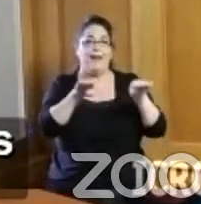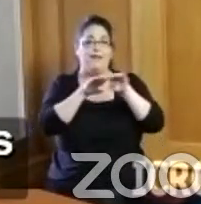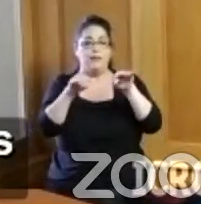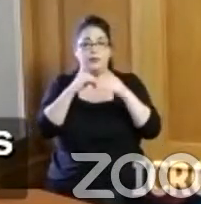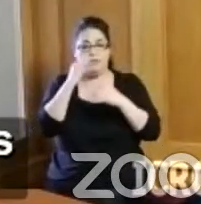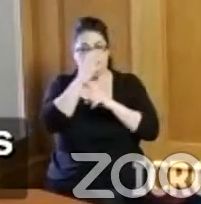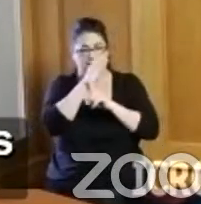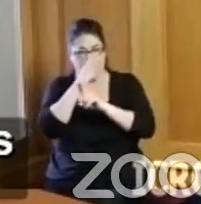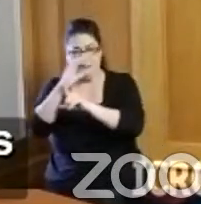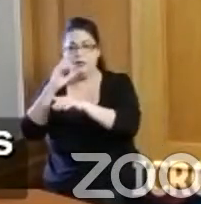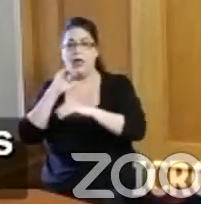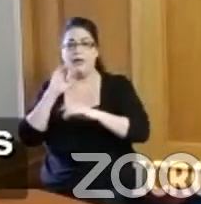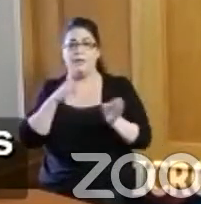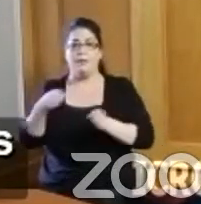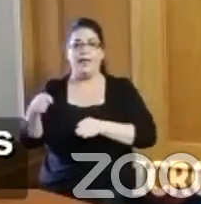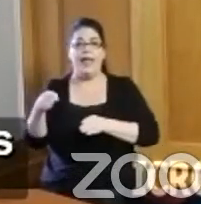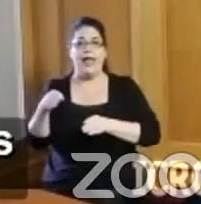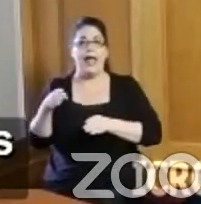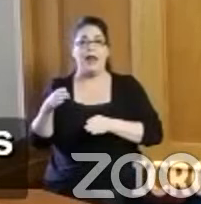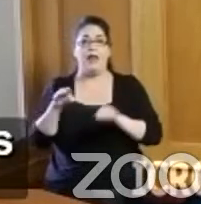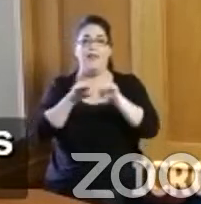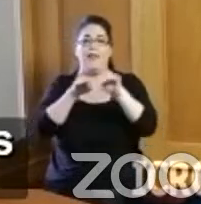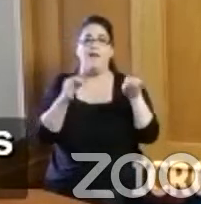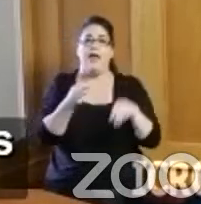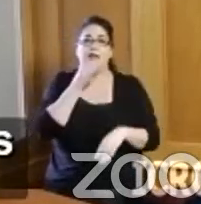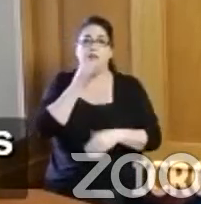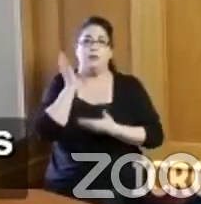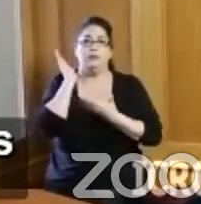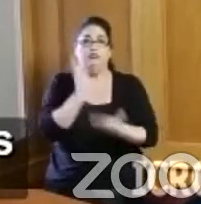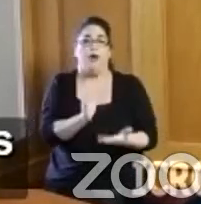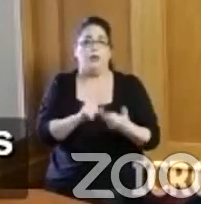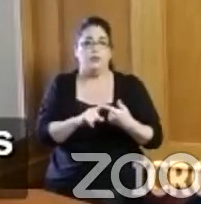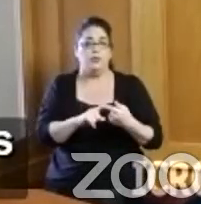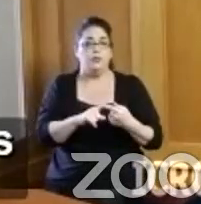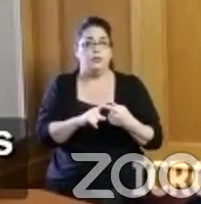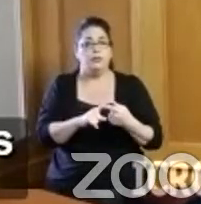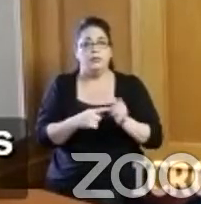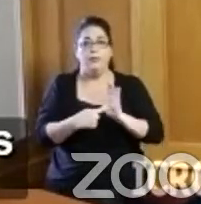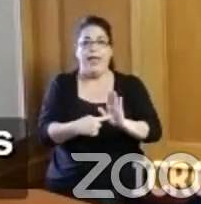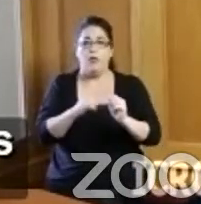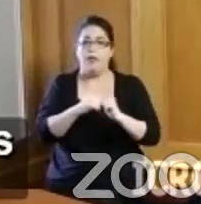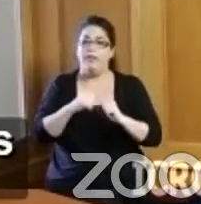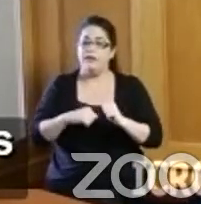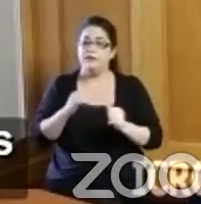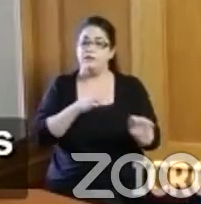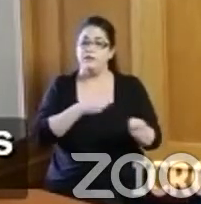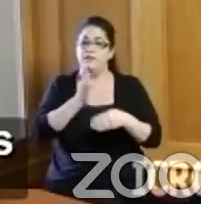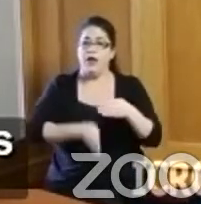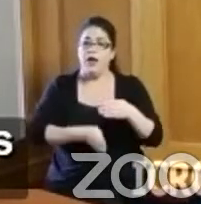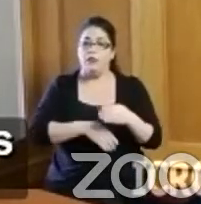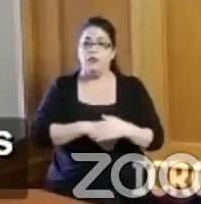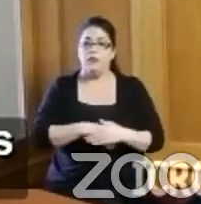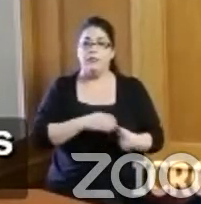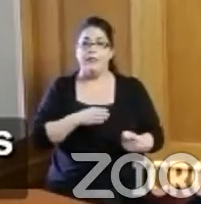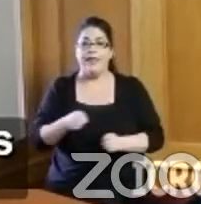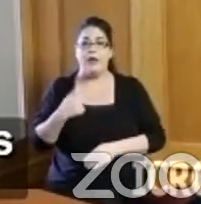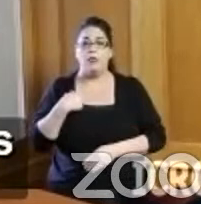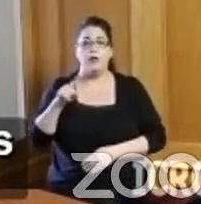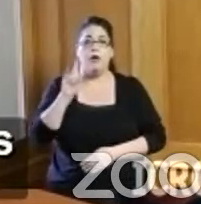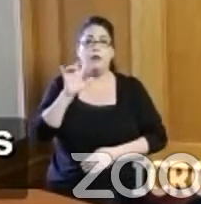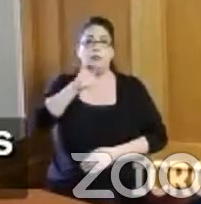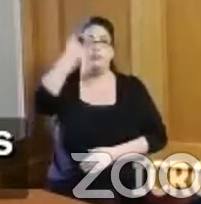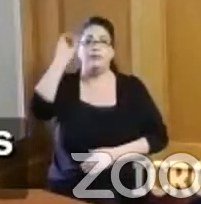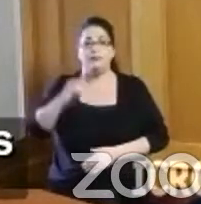scrutiny and the level of expertise that will be brought to bear on the final design of this plan. We are 100%